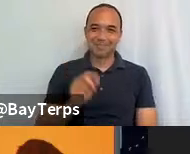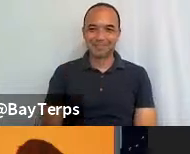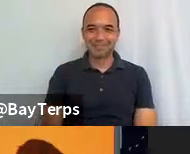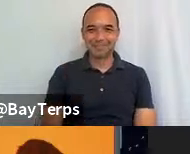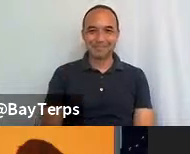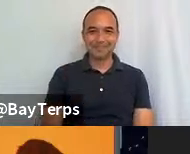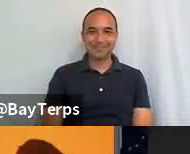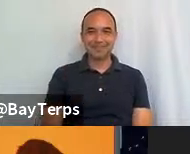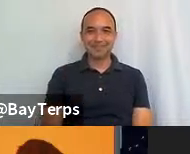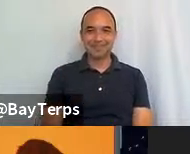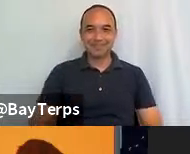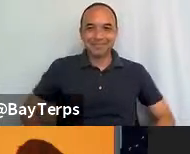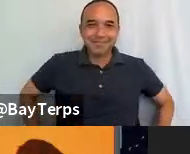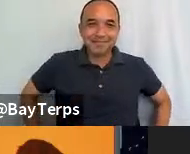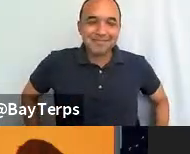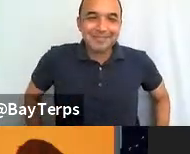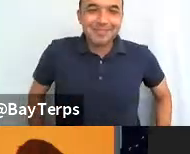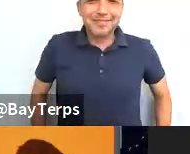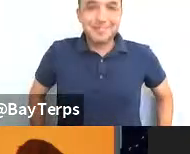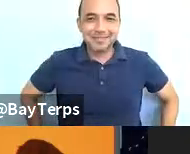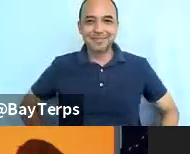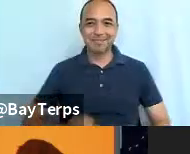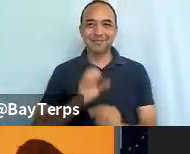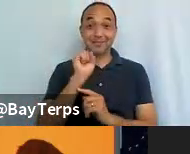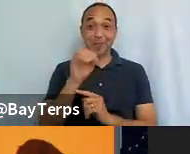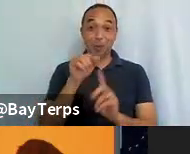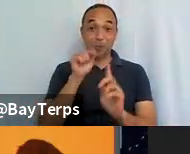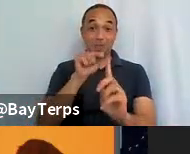So we take the layer that we want this applied to,